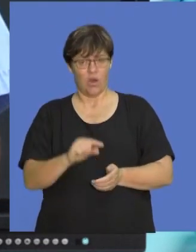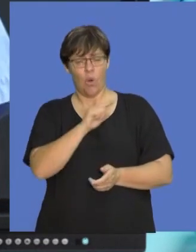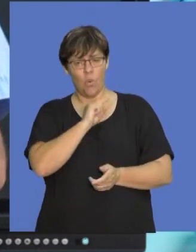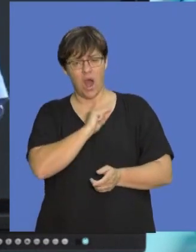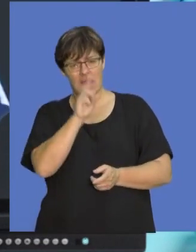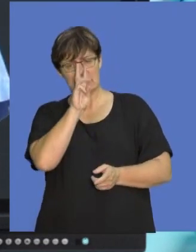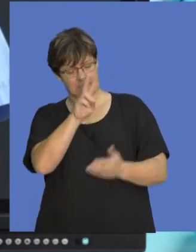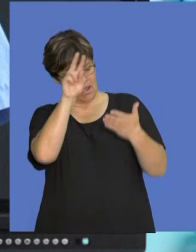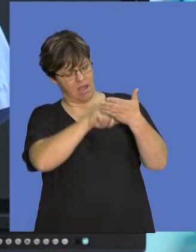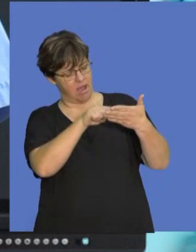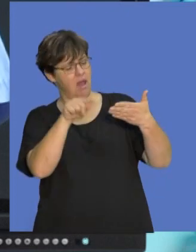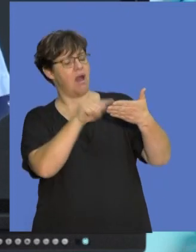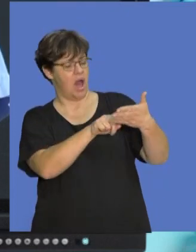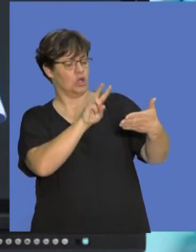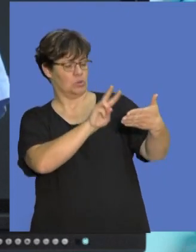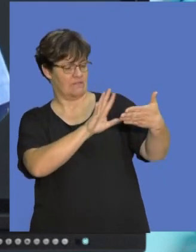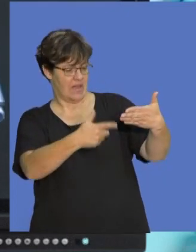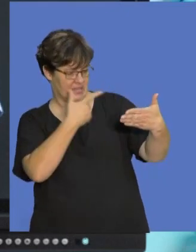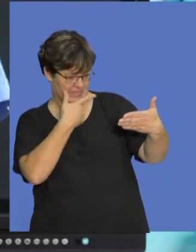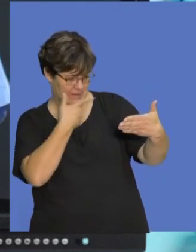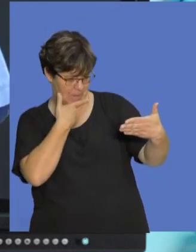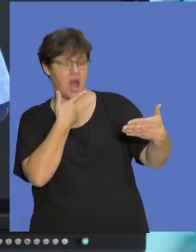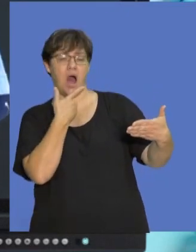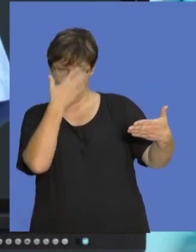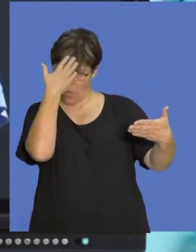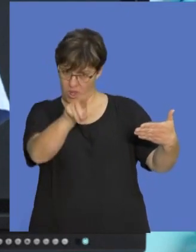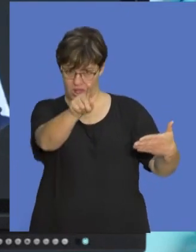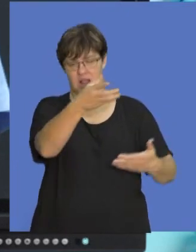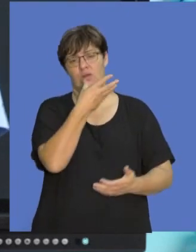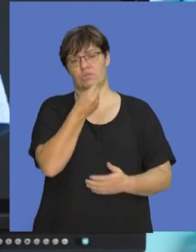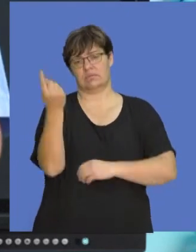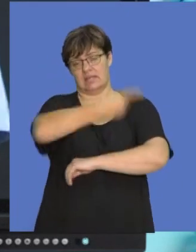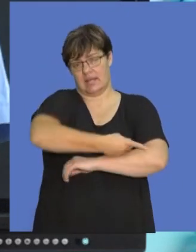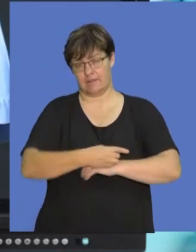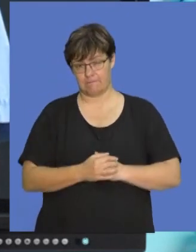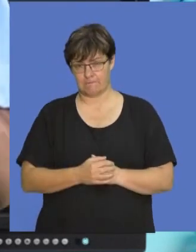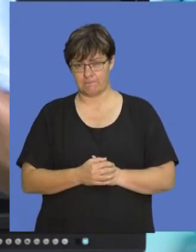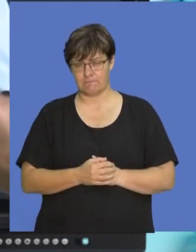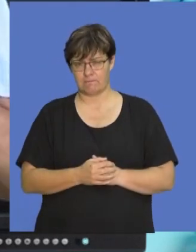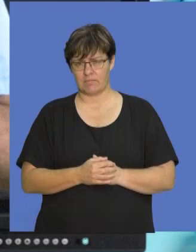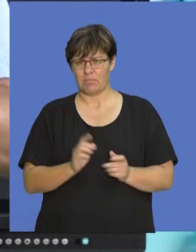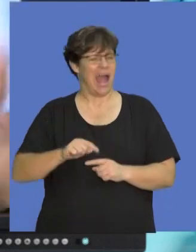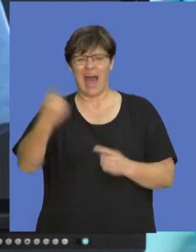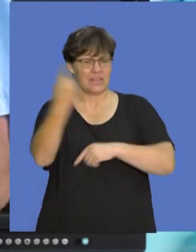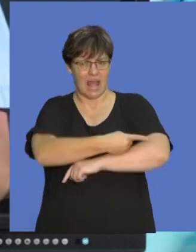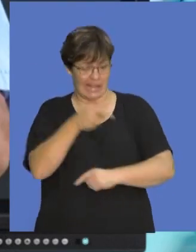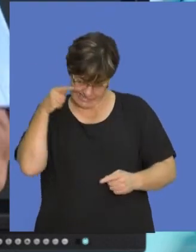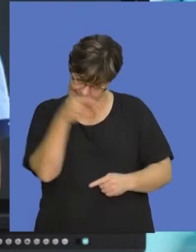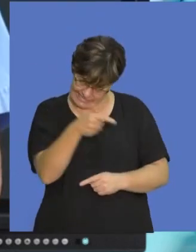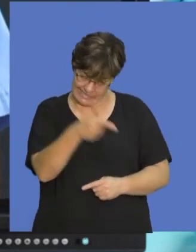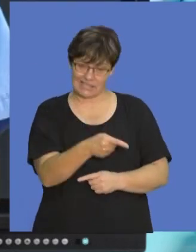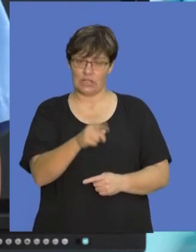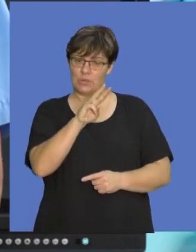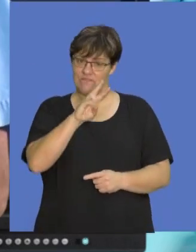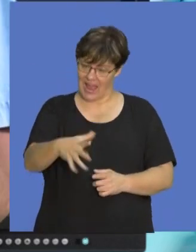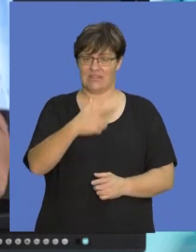because everybody sees on the calendar, the 25th of December is known as Christmas Day. And so it's not another day, it's